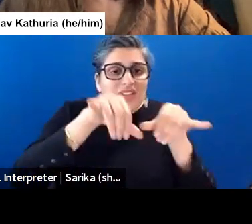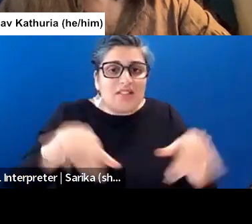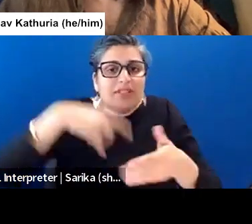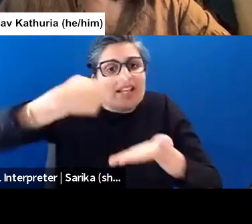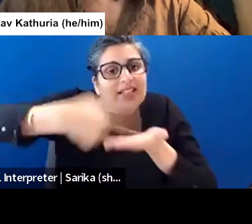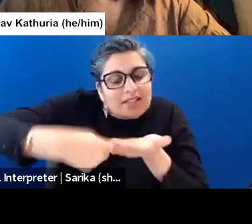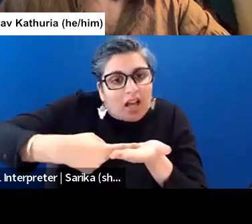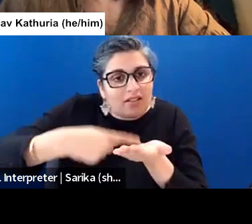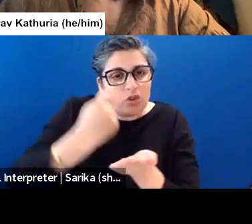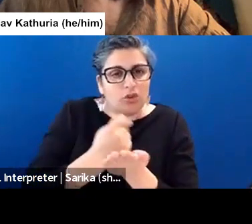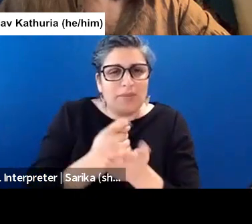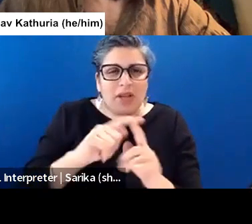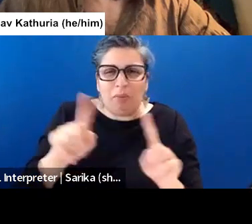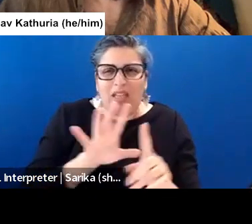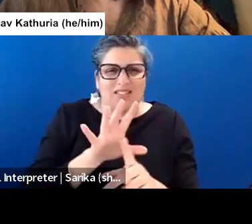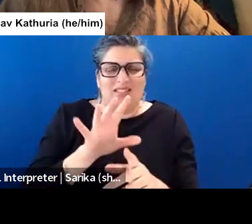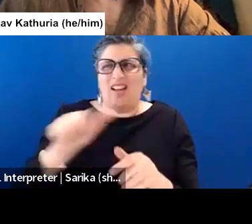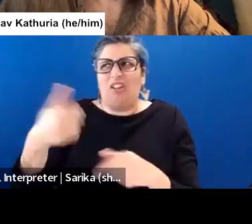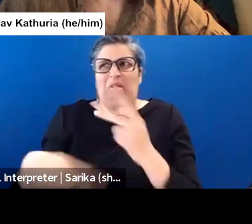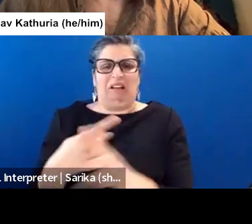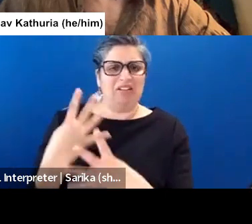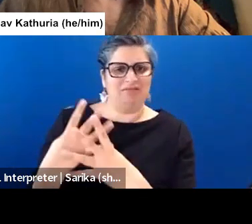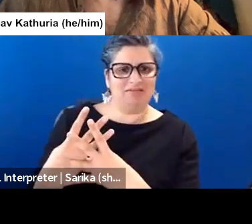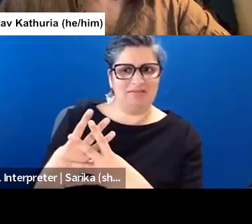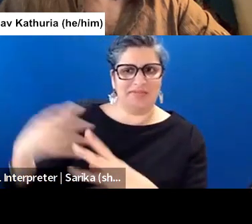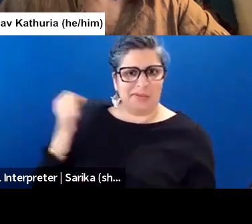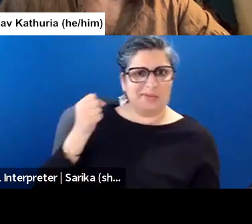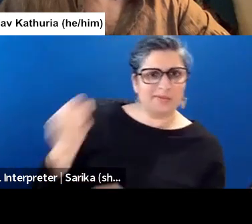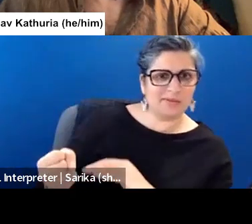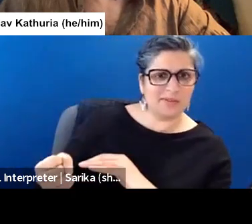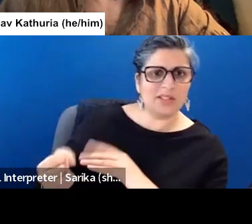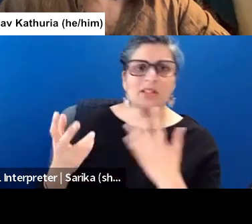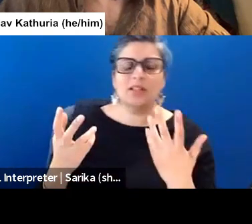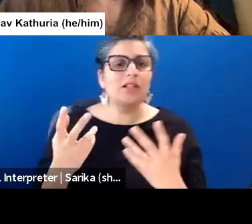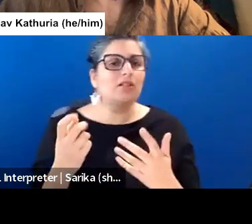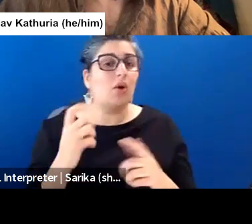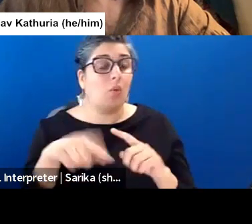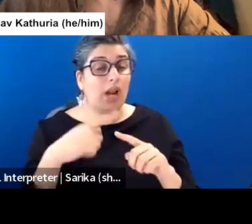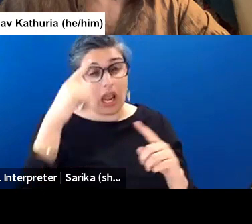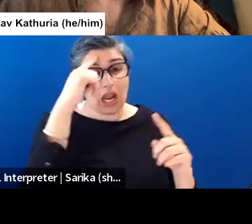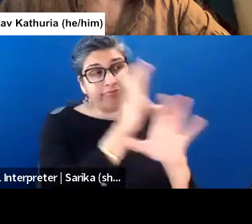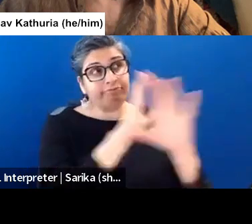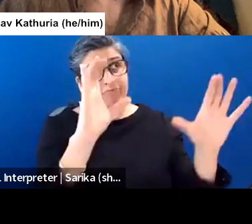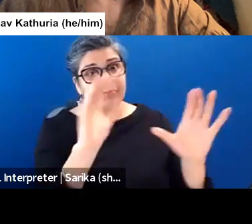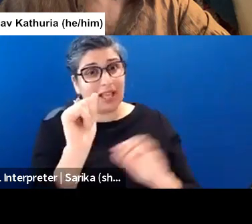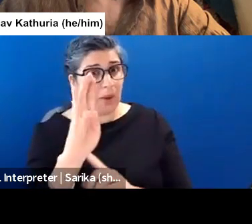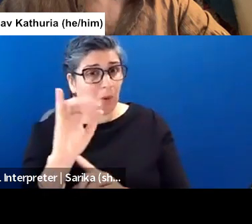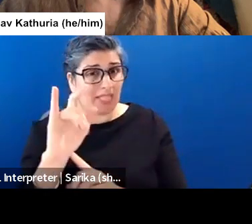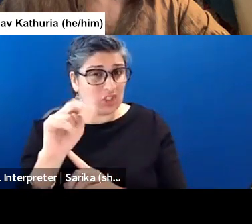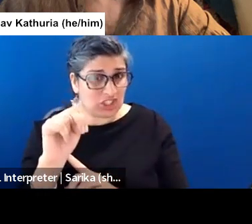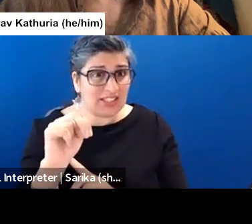of incarceration and another form of institutionalization. So when I think about prison abolition, I believe it